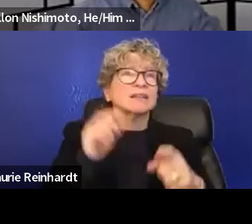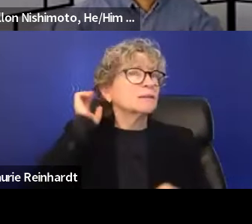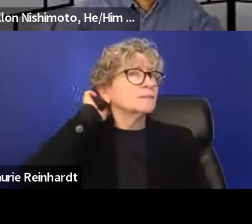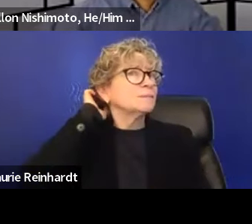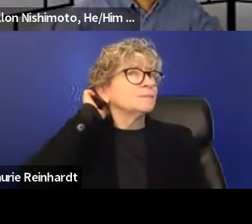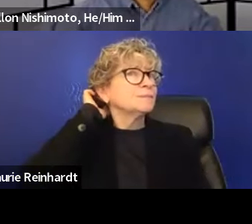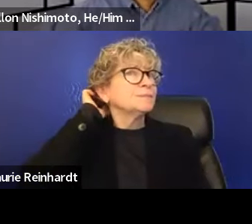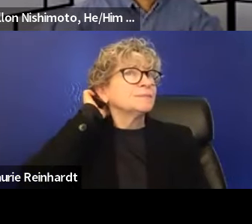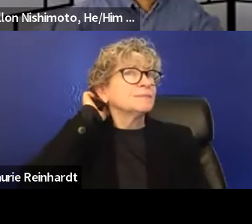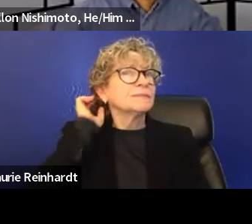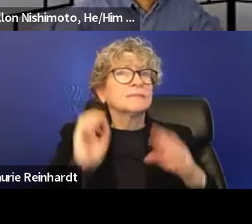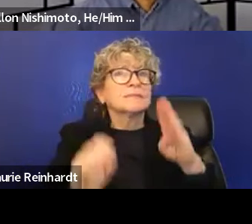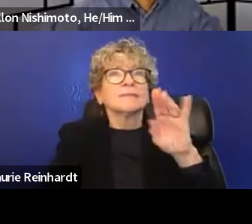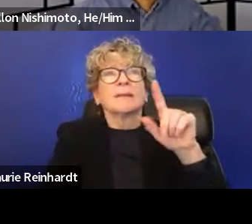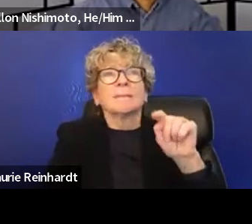get at